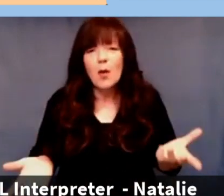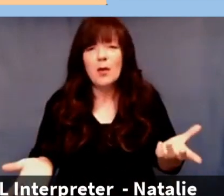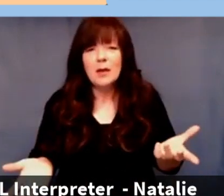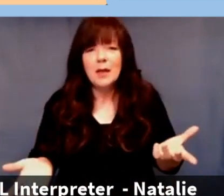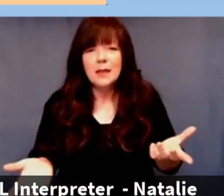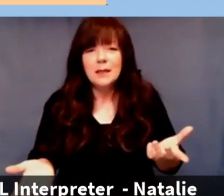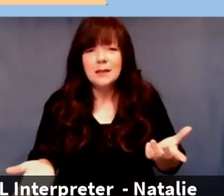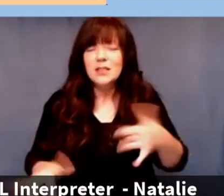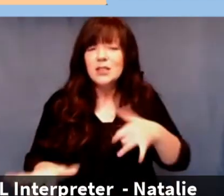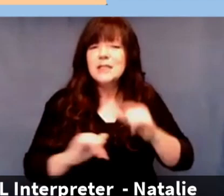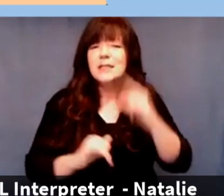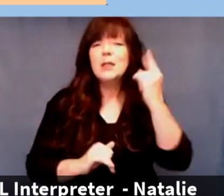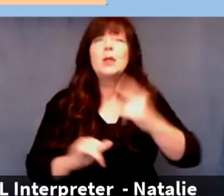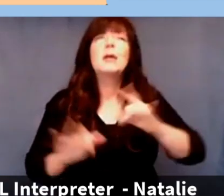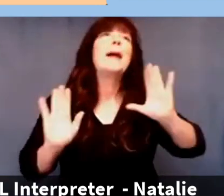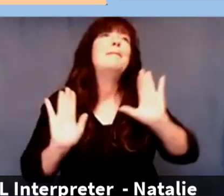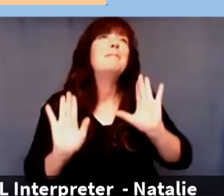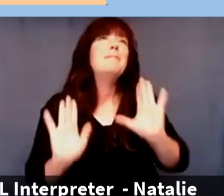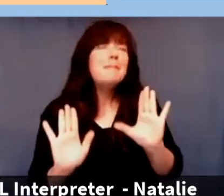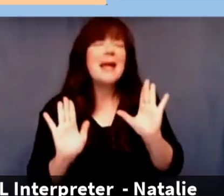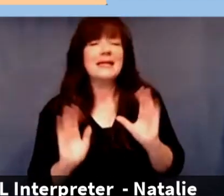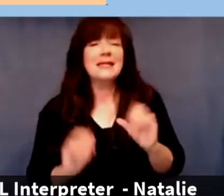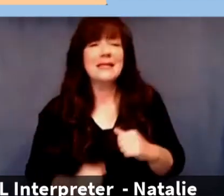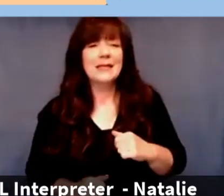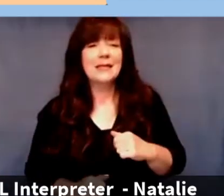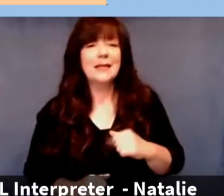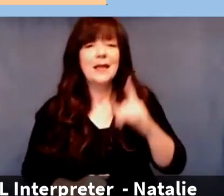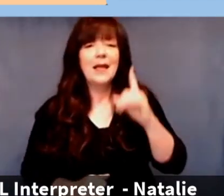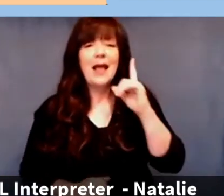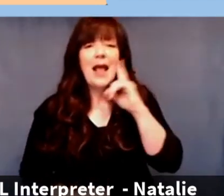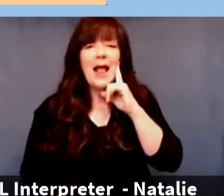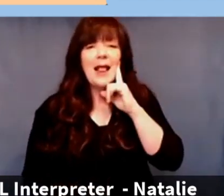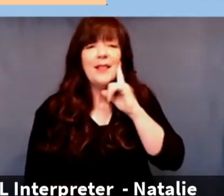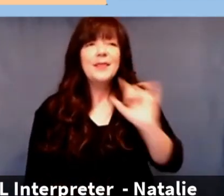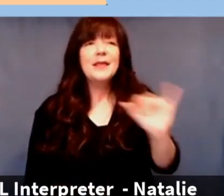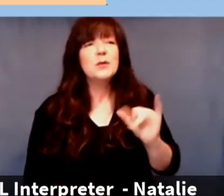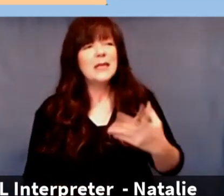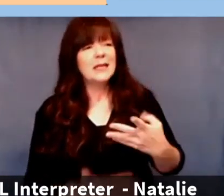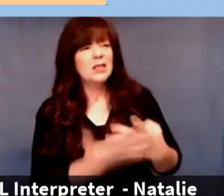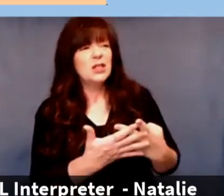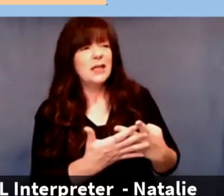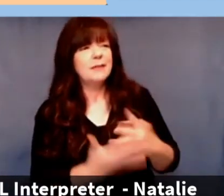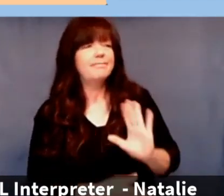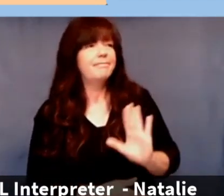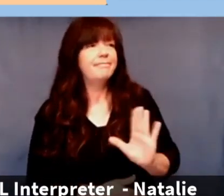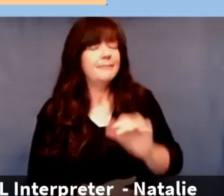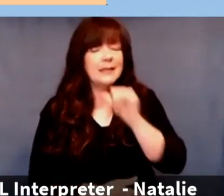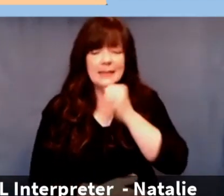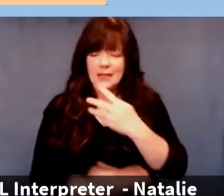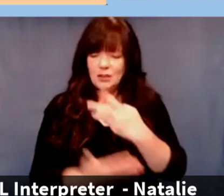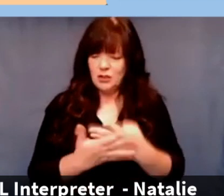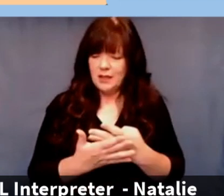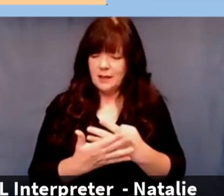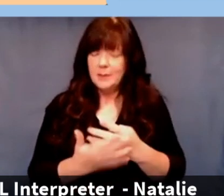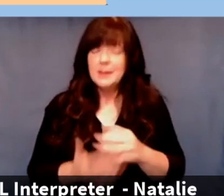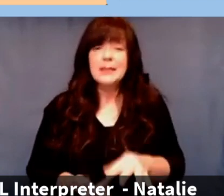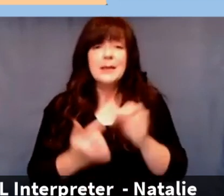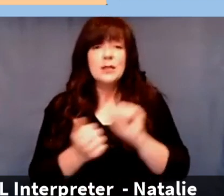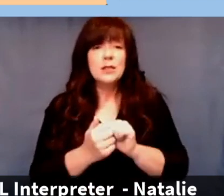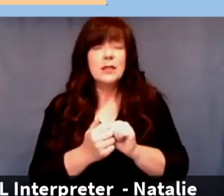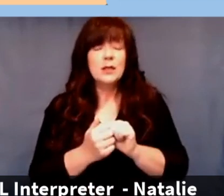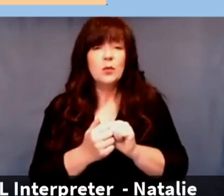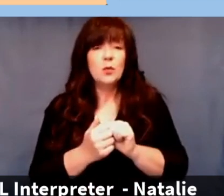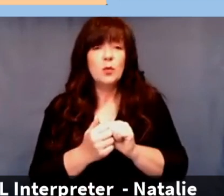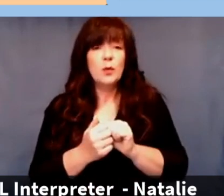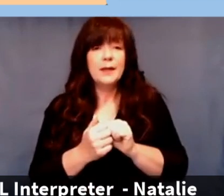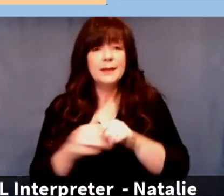she still looked amazing. Being in jail, I think, not in jail, but like, I feel like, especially with this quarantining, yeah,